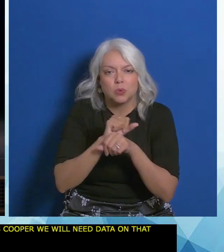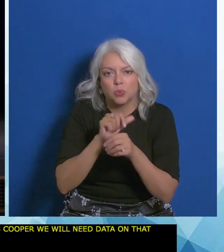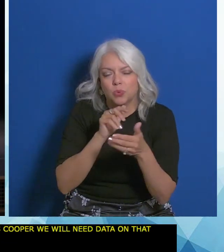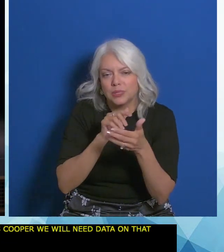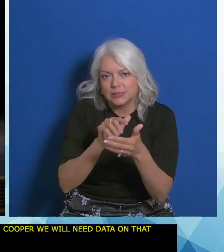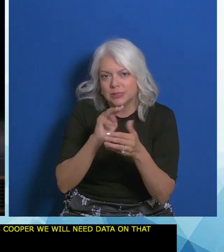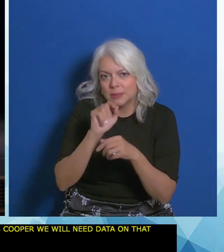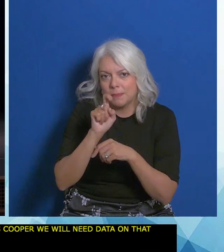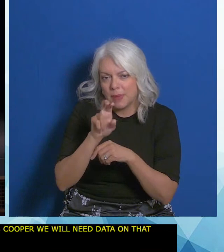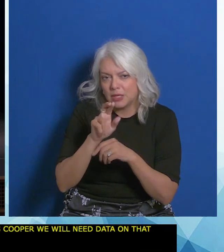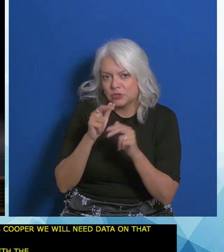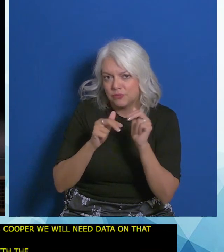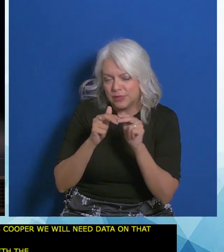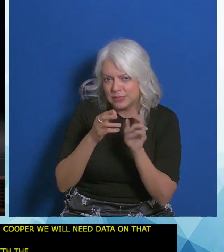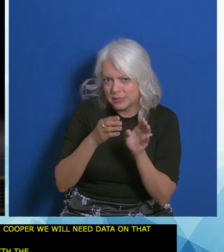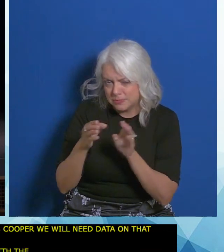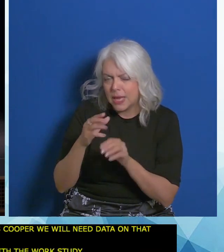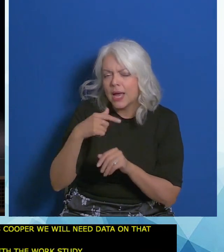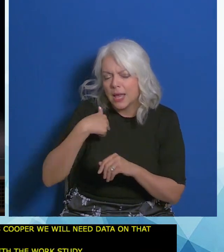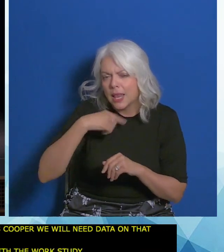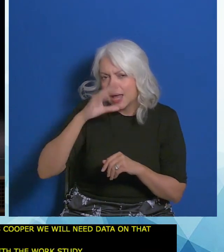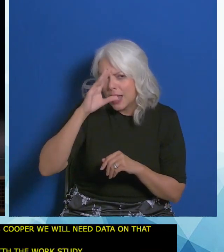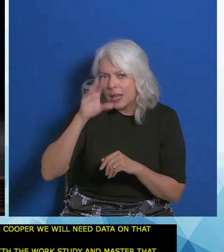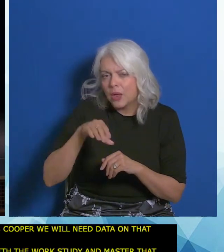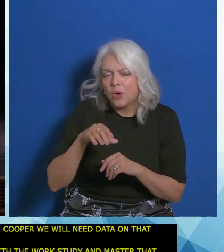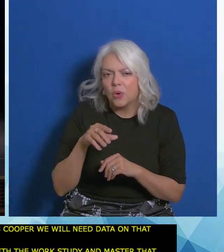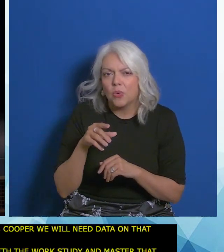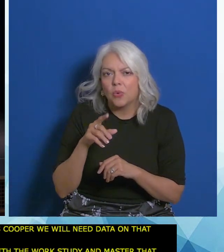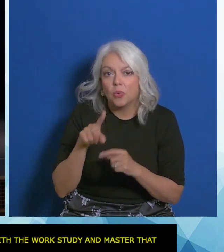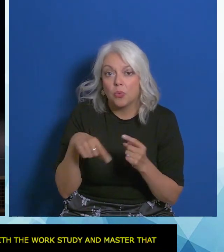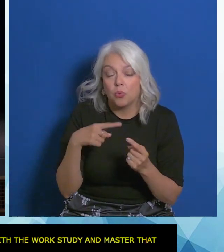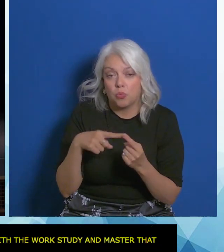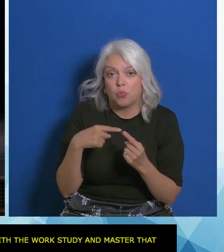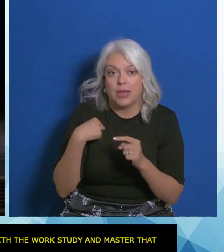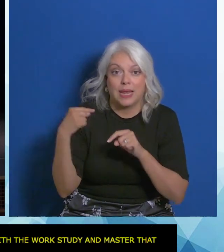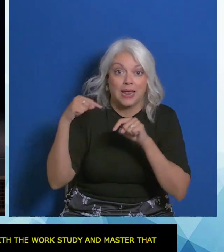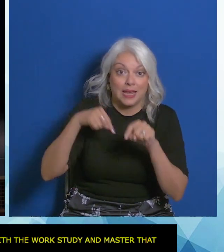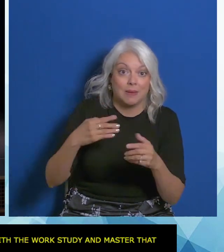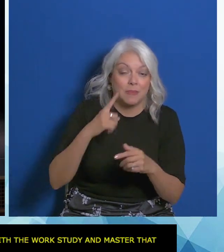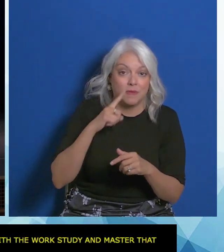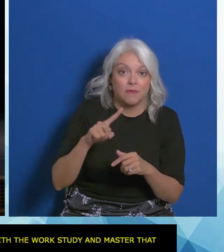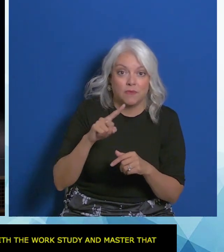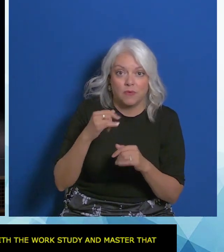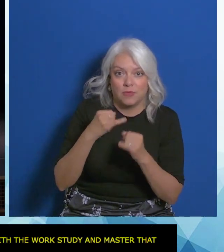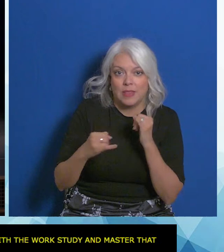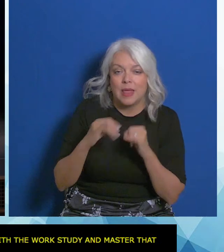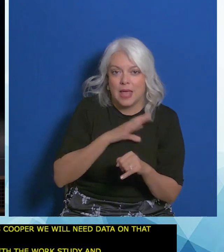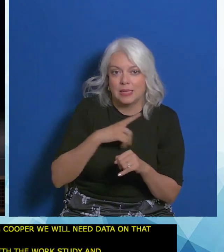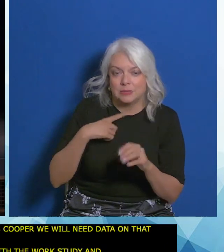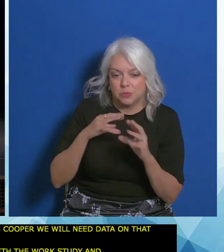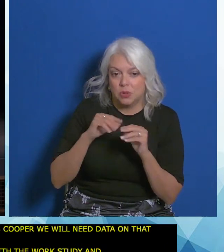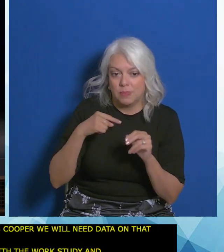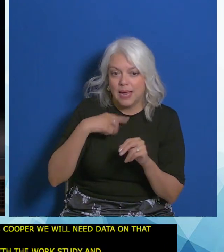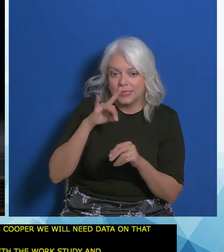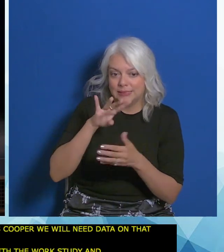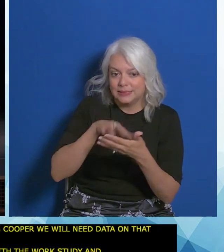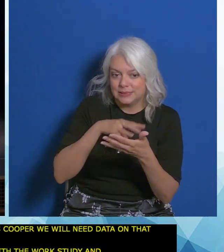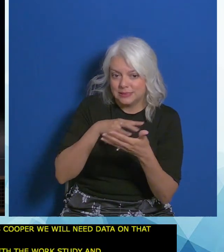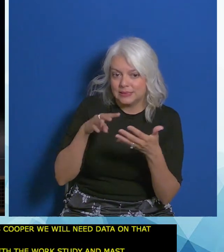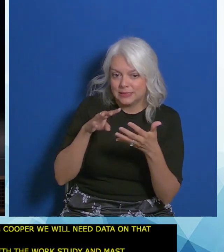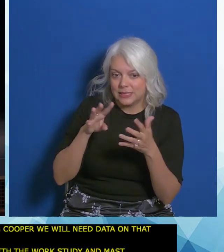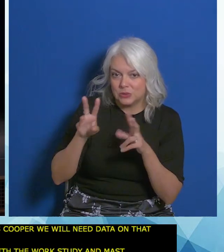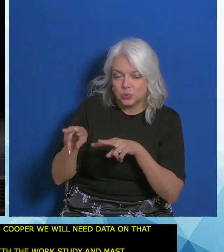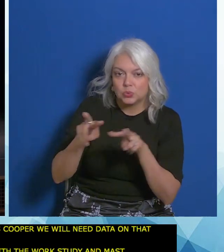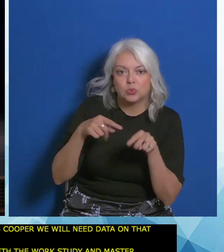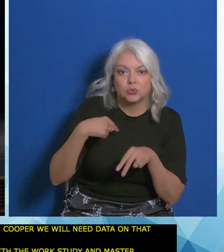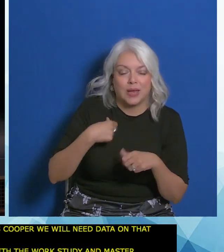master facilities plan. I know that when I came down here for the last board meeting, I actually scheduled a tour. I live in